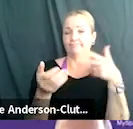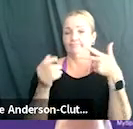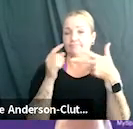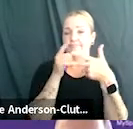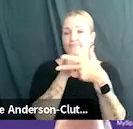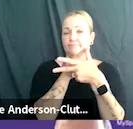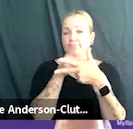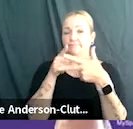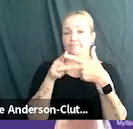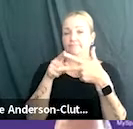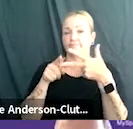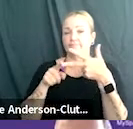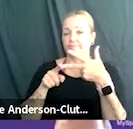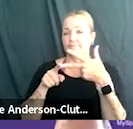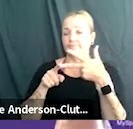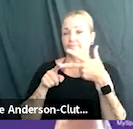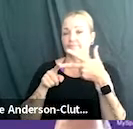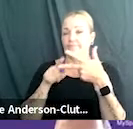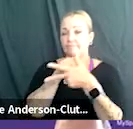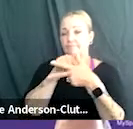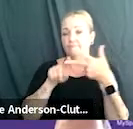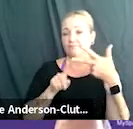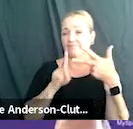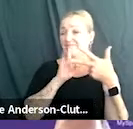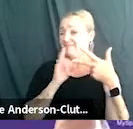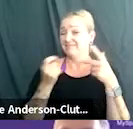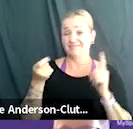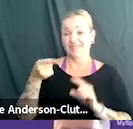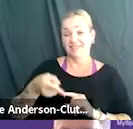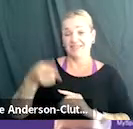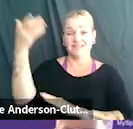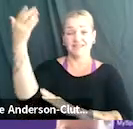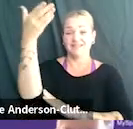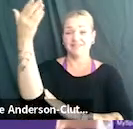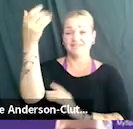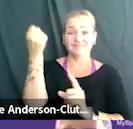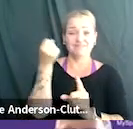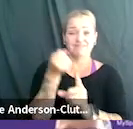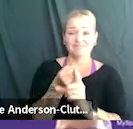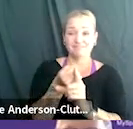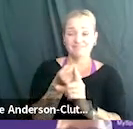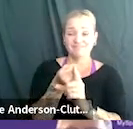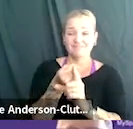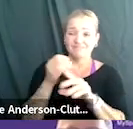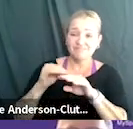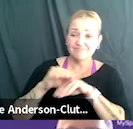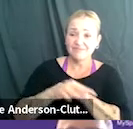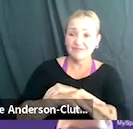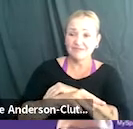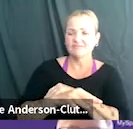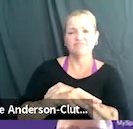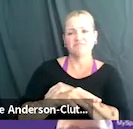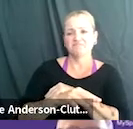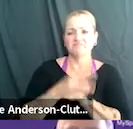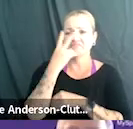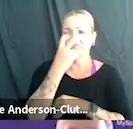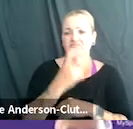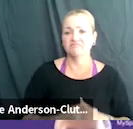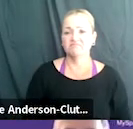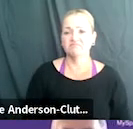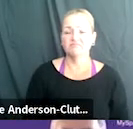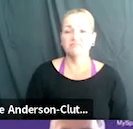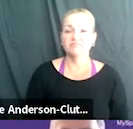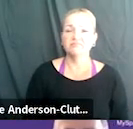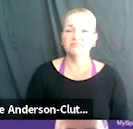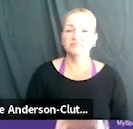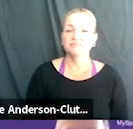Limited, but none of those will really have any impact or effect on this particular talk. And so